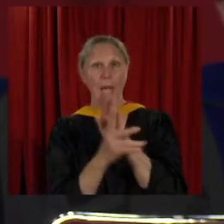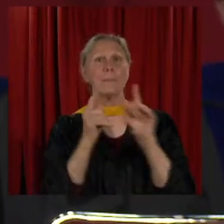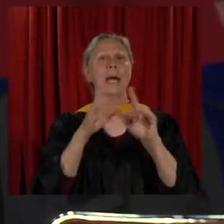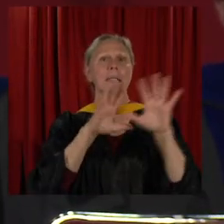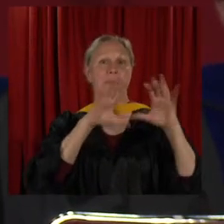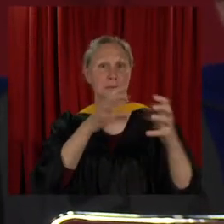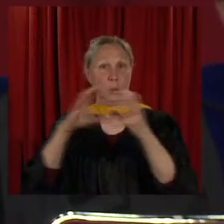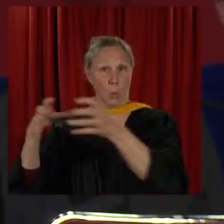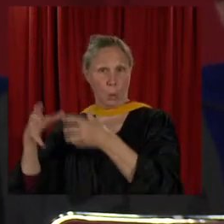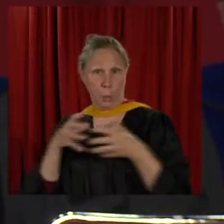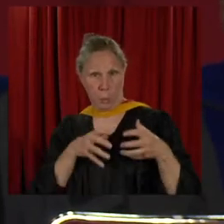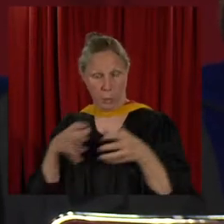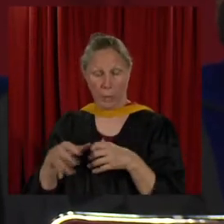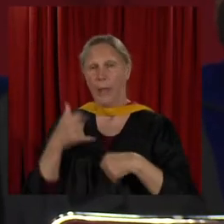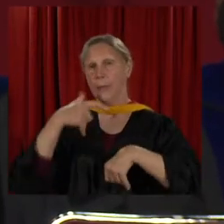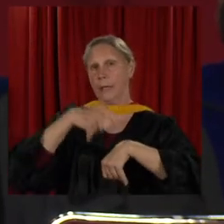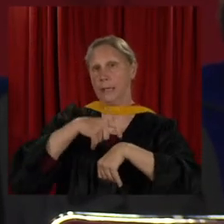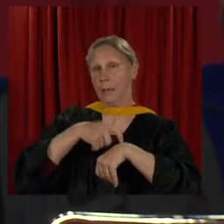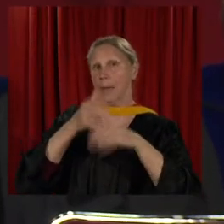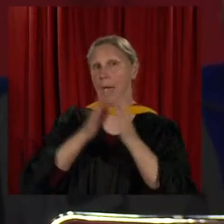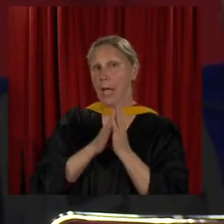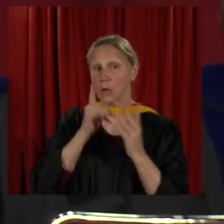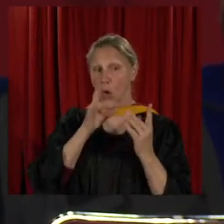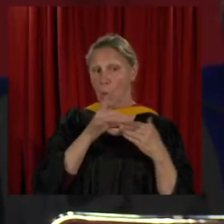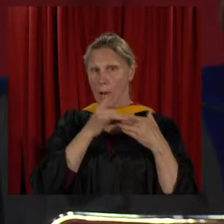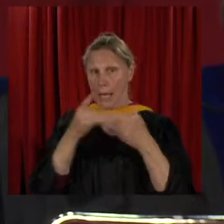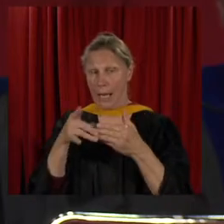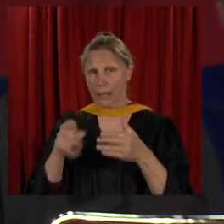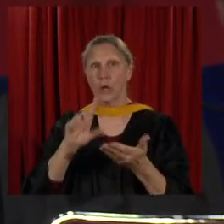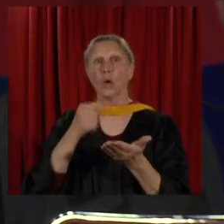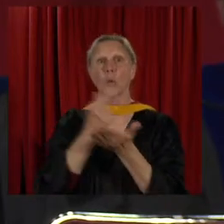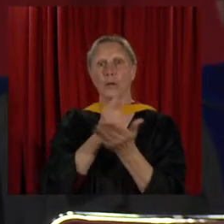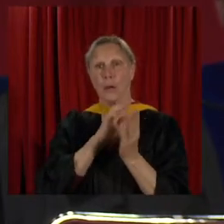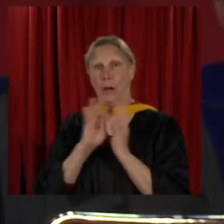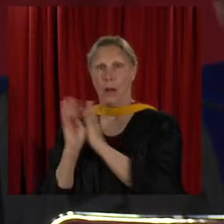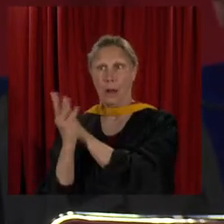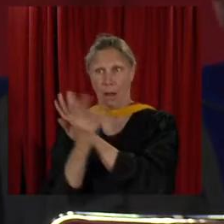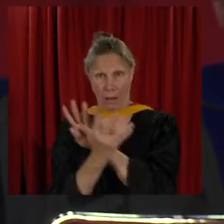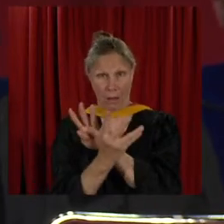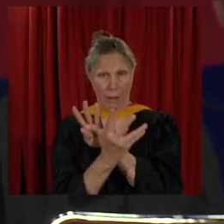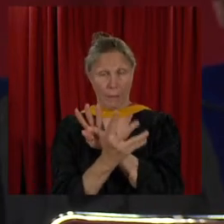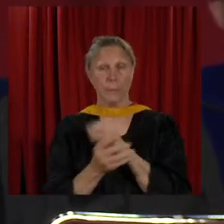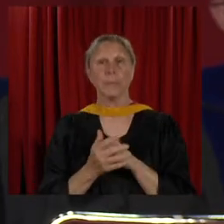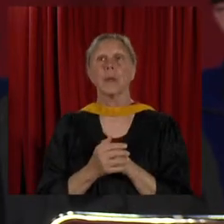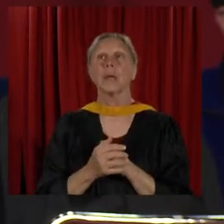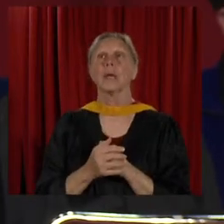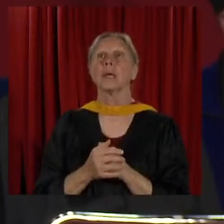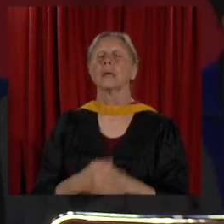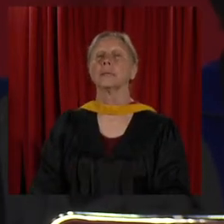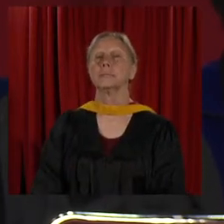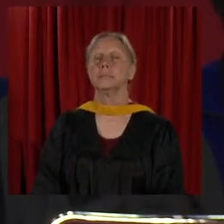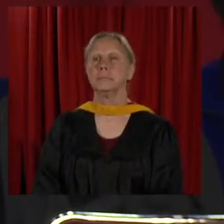department. At this time, I ask the marshals to lead the graduates to the platform.